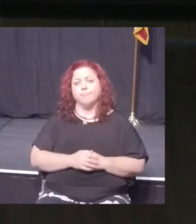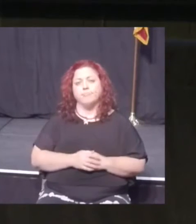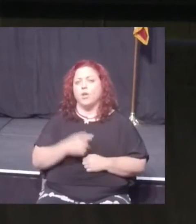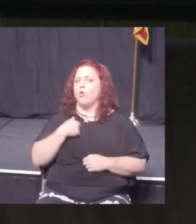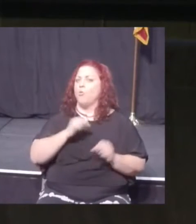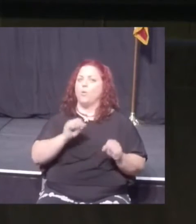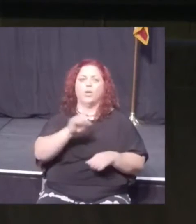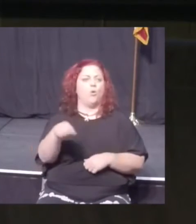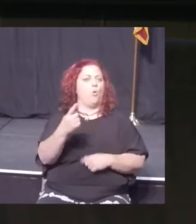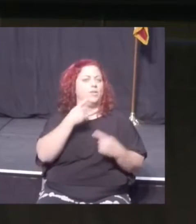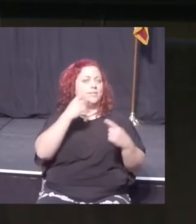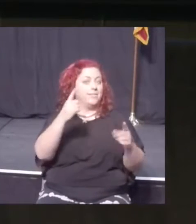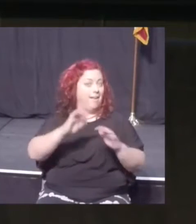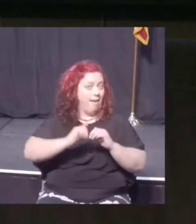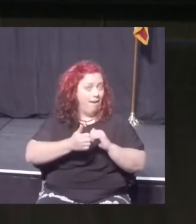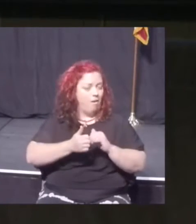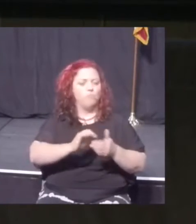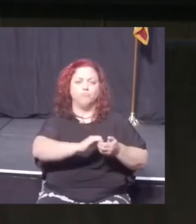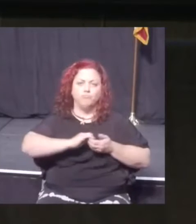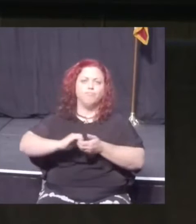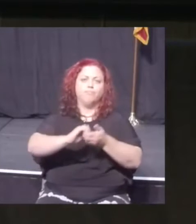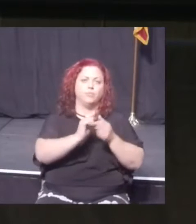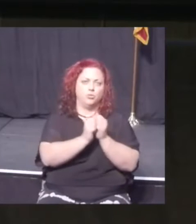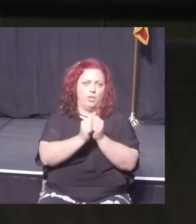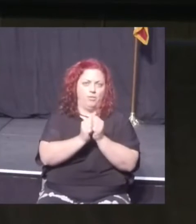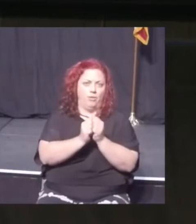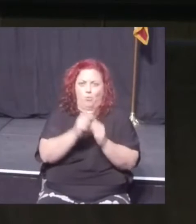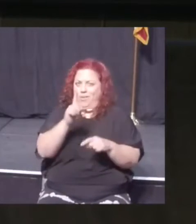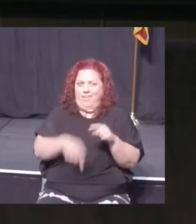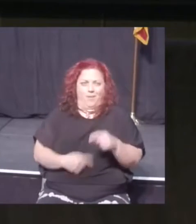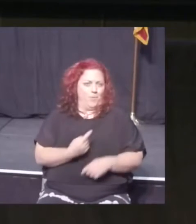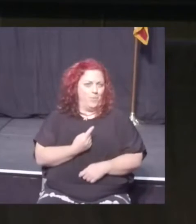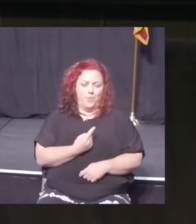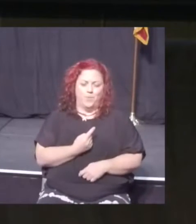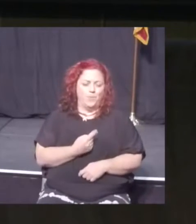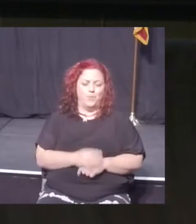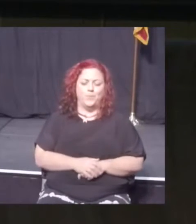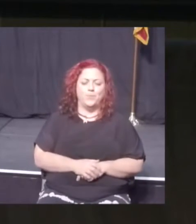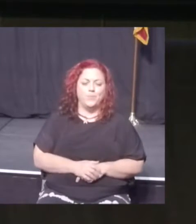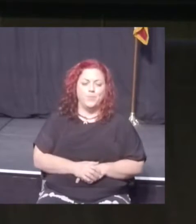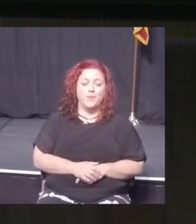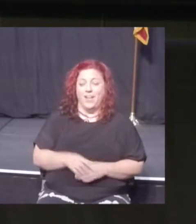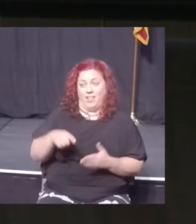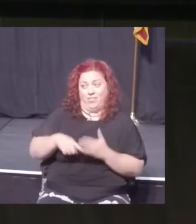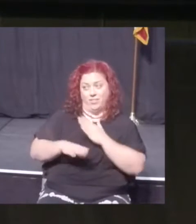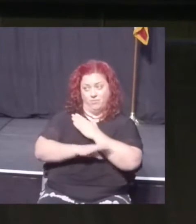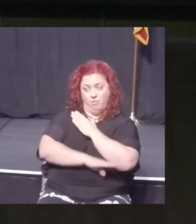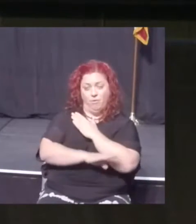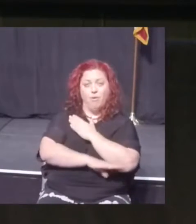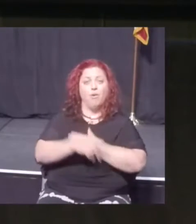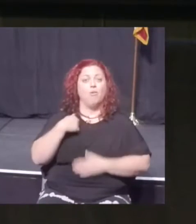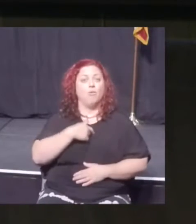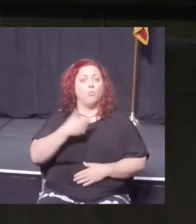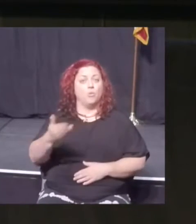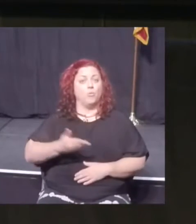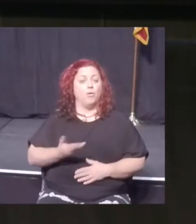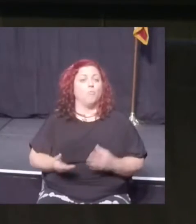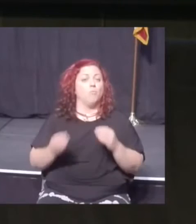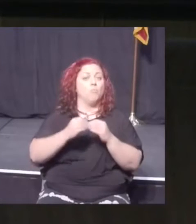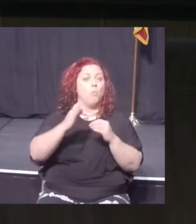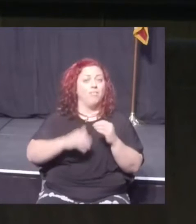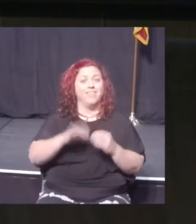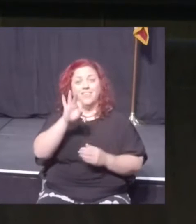only succeed by working together. None of us can do it alone. This fall, we welcome more